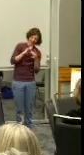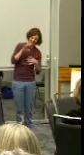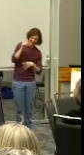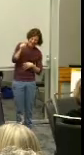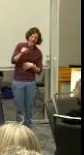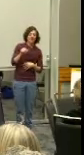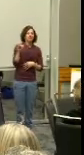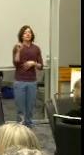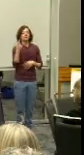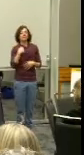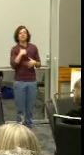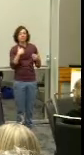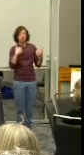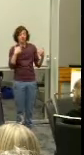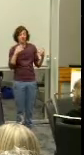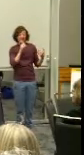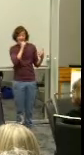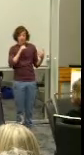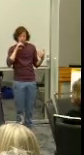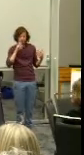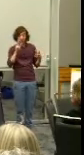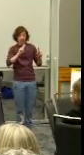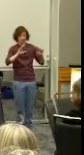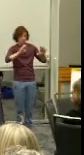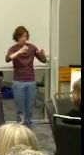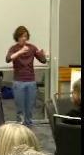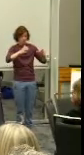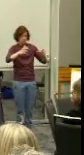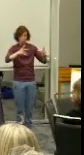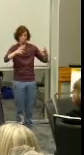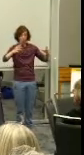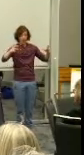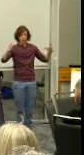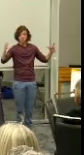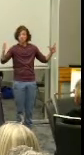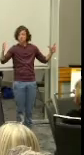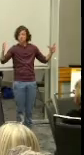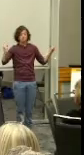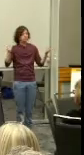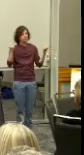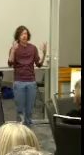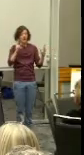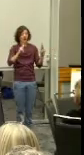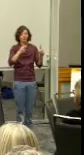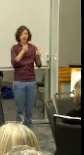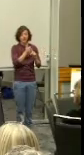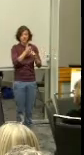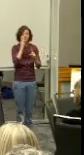a growing senior population, many of whom are going to acquire